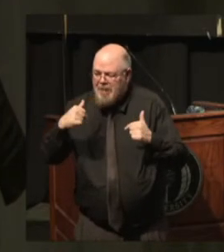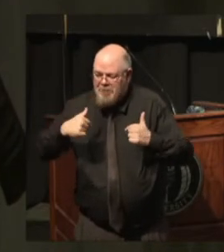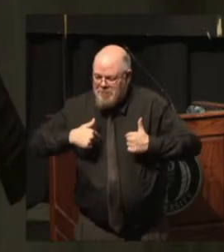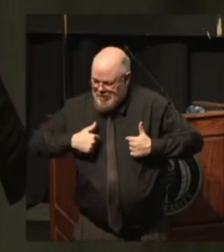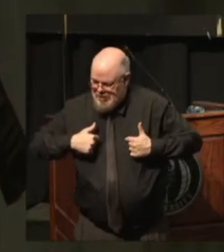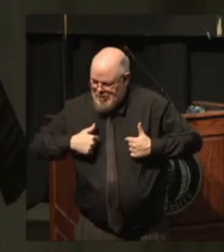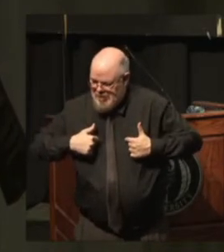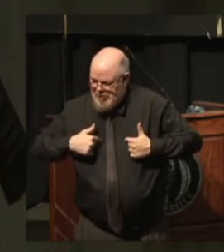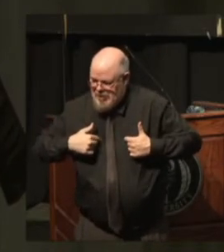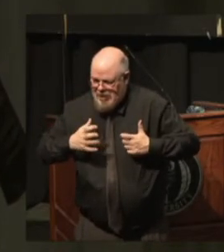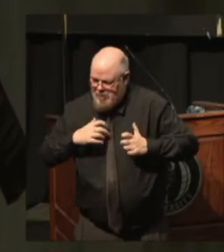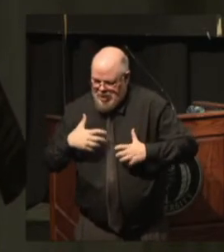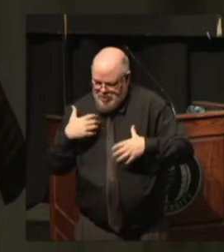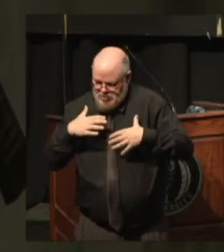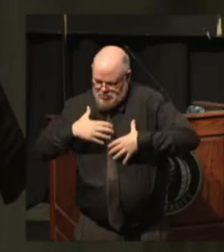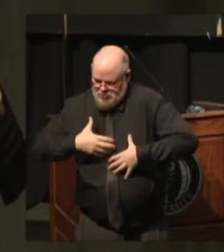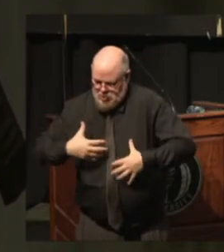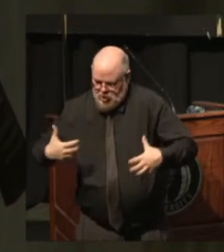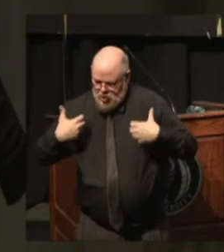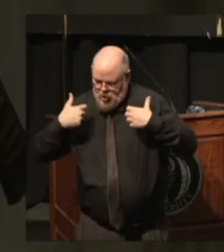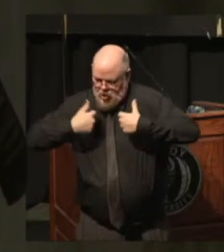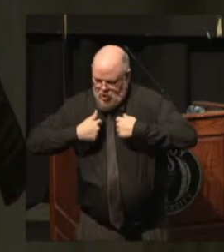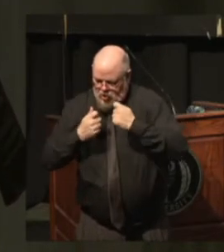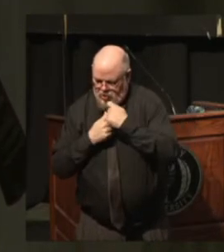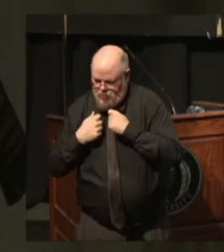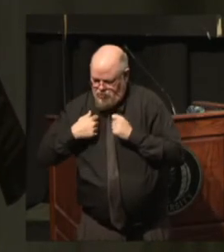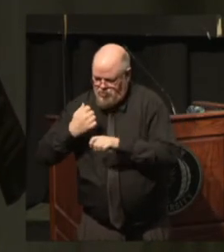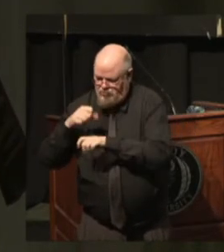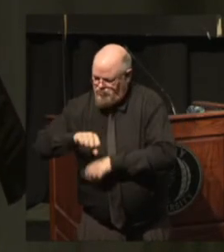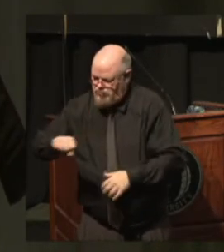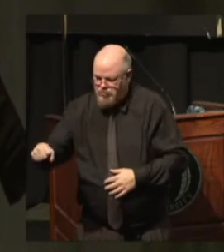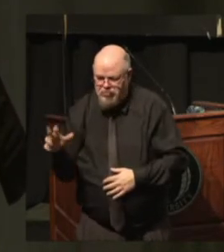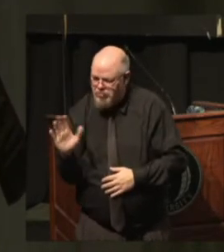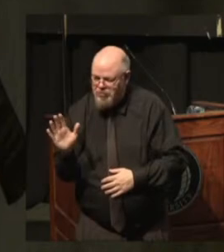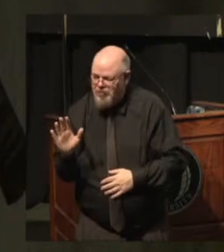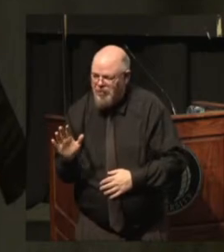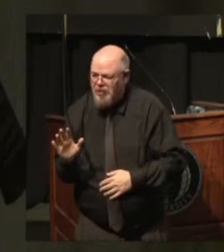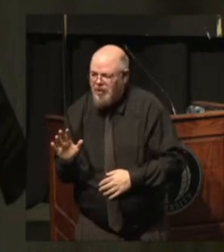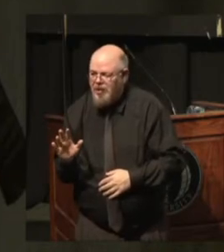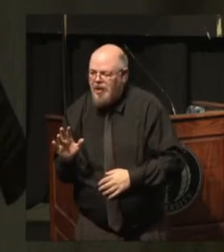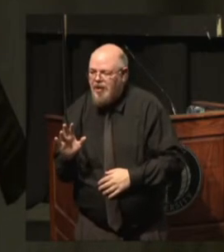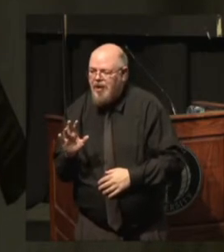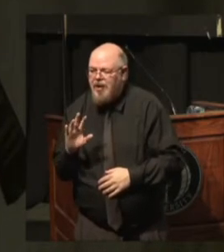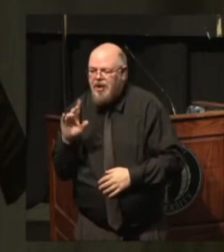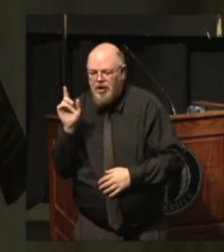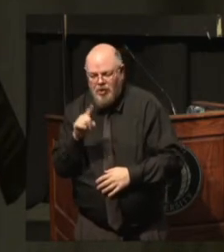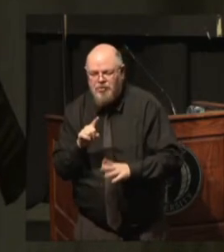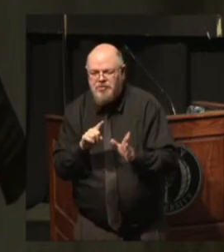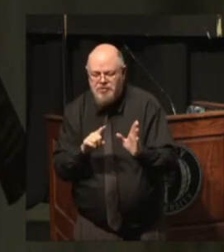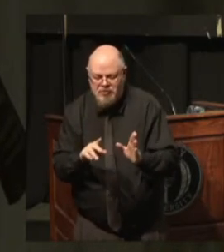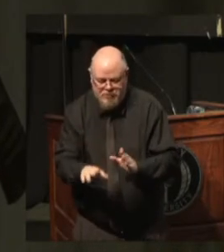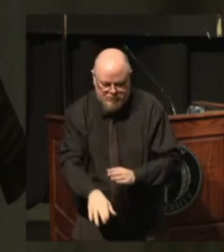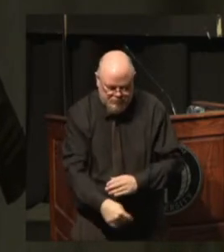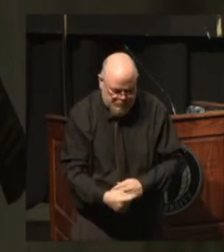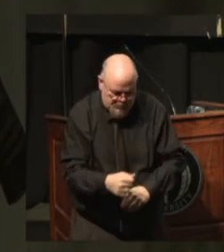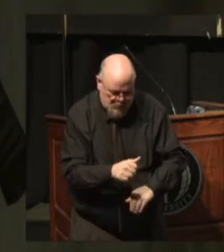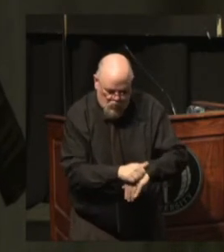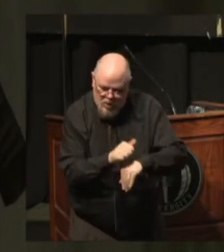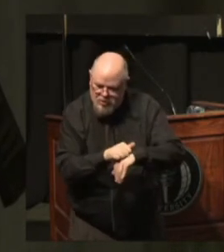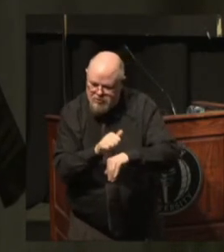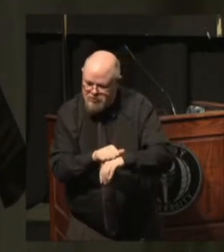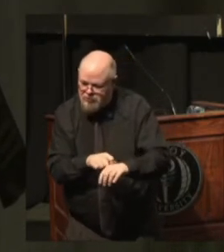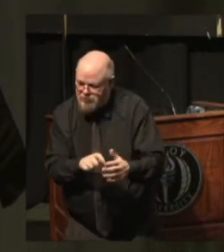I was meant to be. So he throws it off. And he goes to the brook and he pulls out some stones and puts them in his